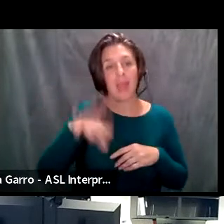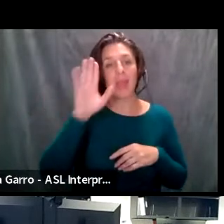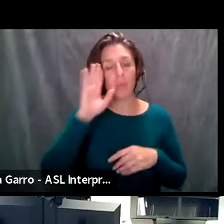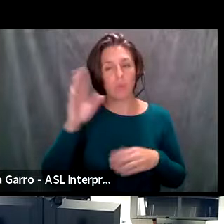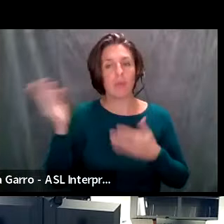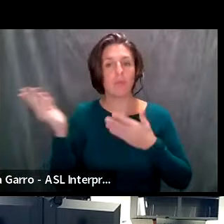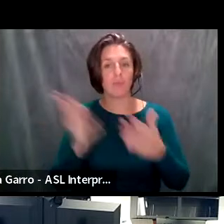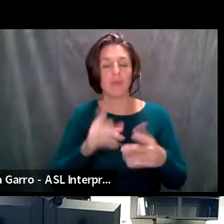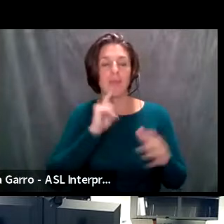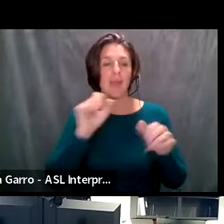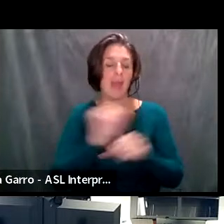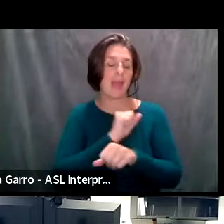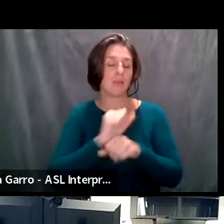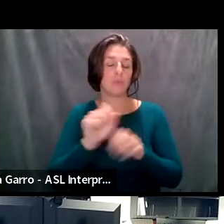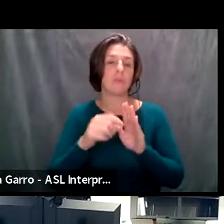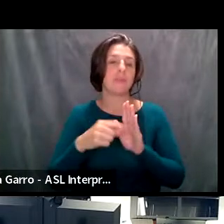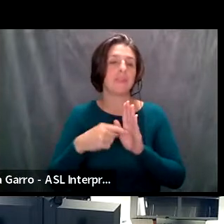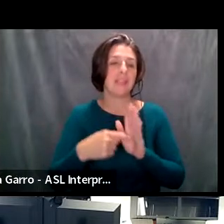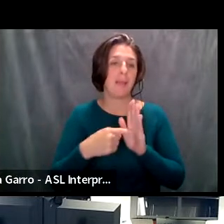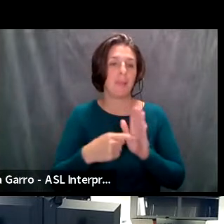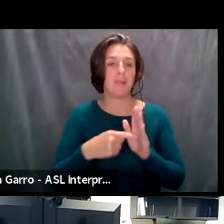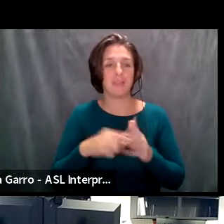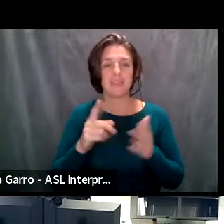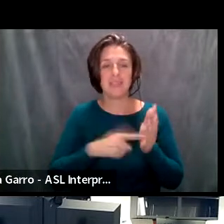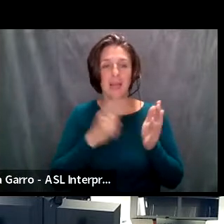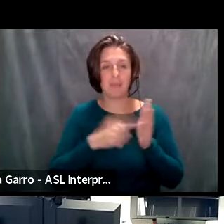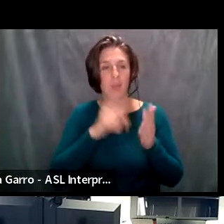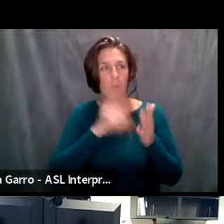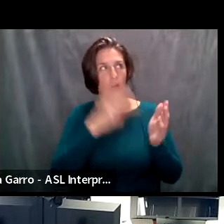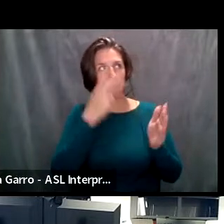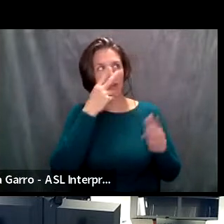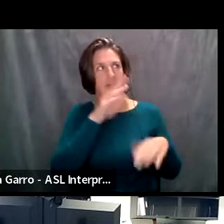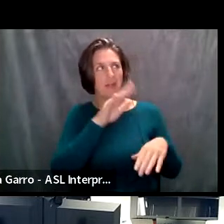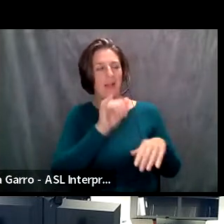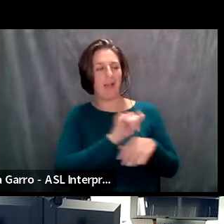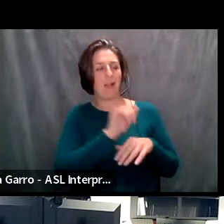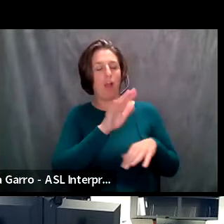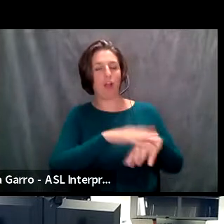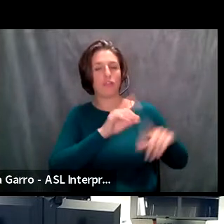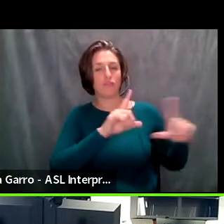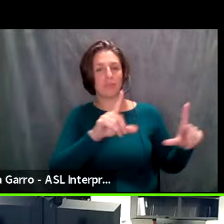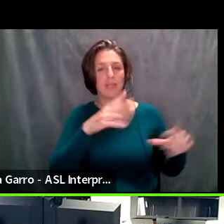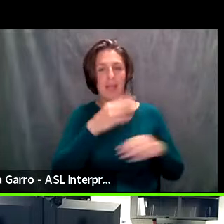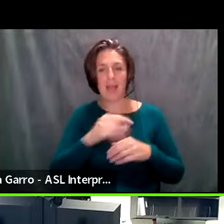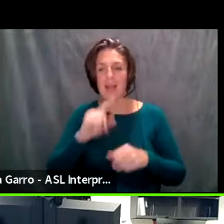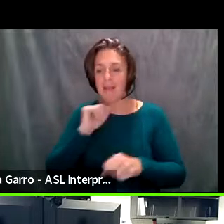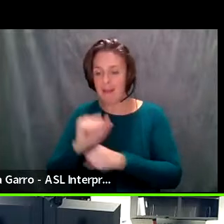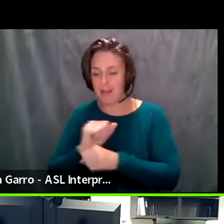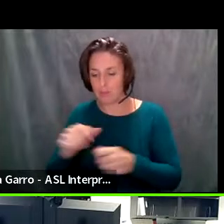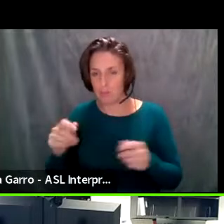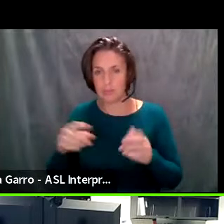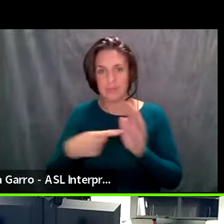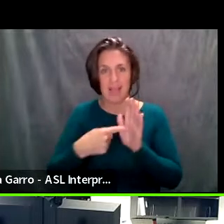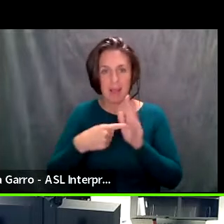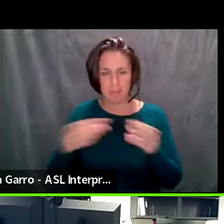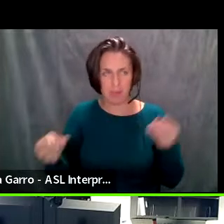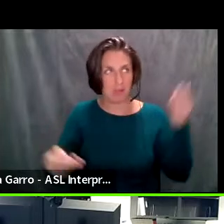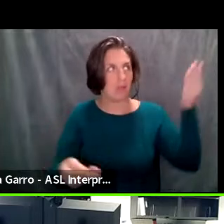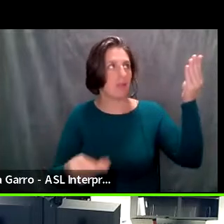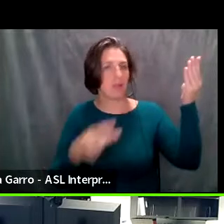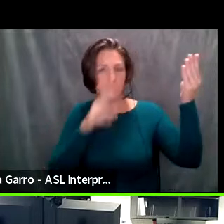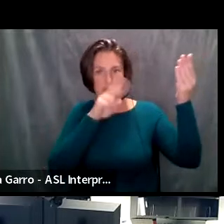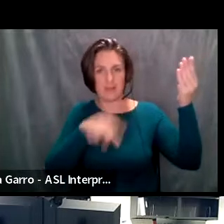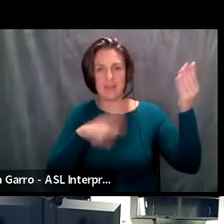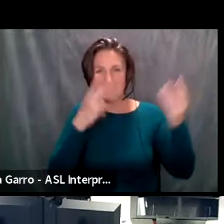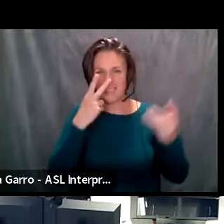samples. Because sometimes what it looks like on the screen and when you look at it in an actual sample, your eye sees it